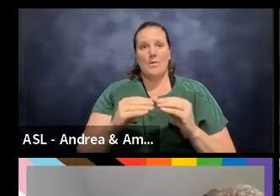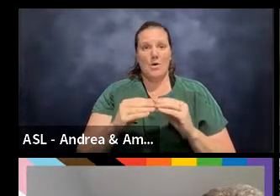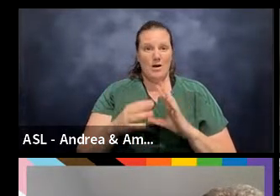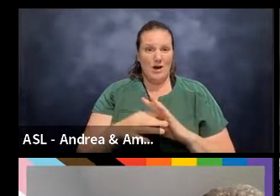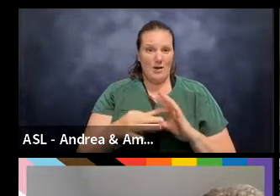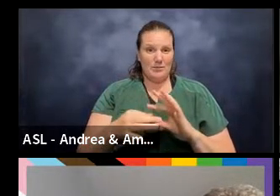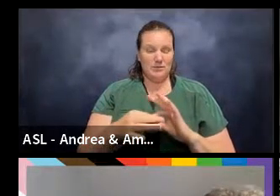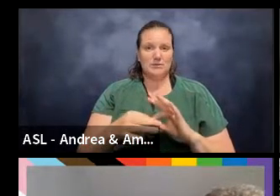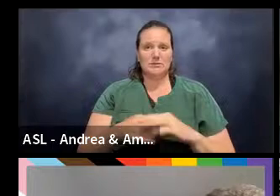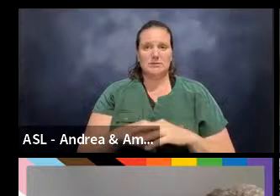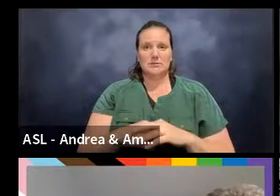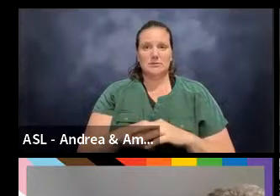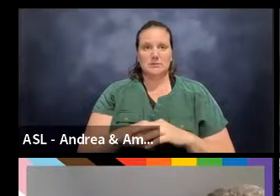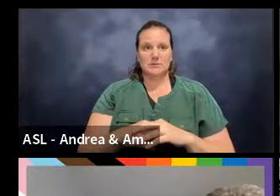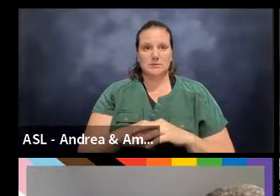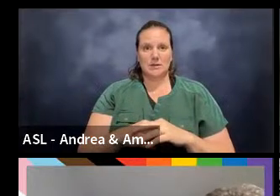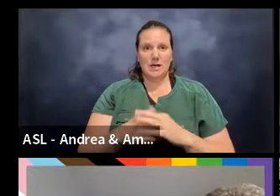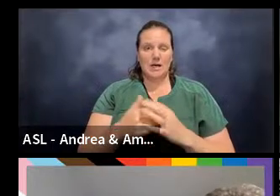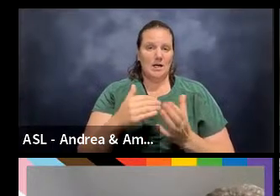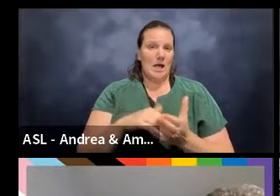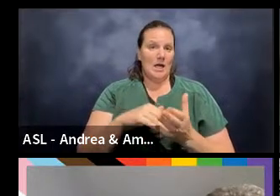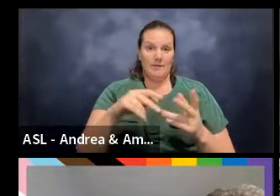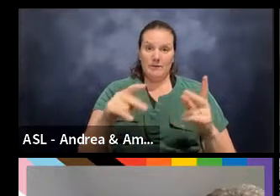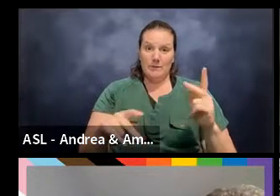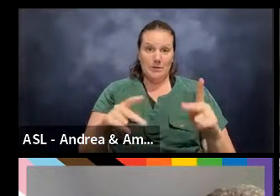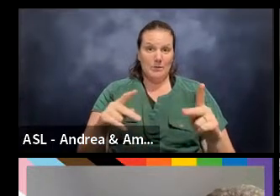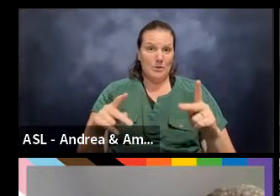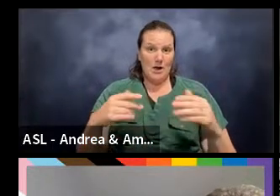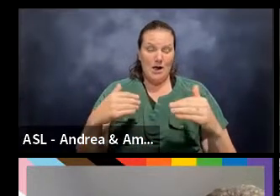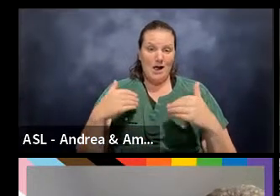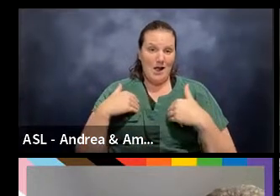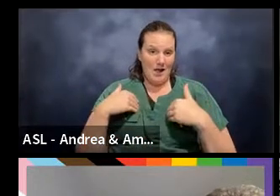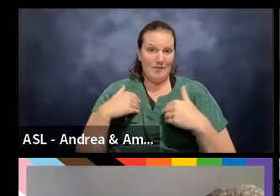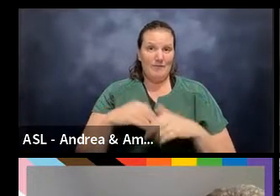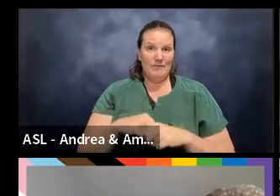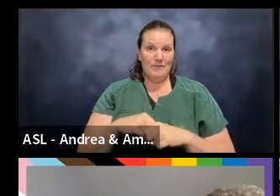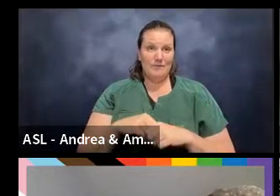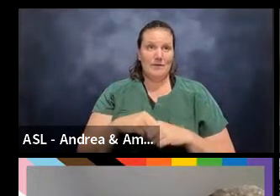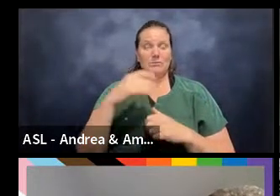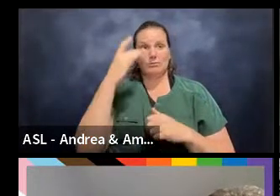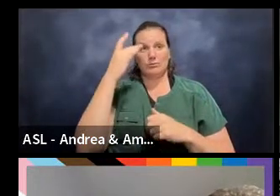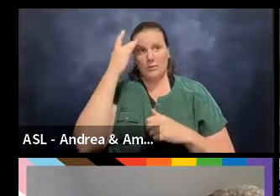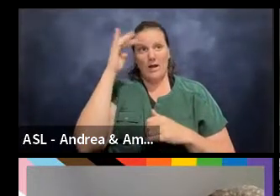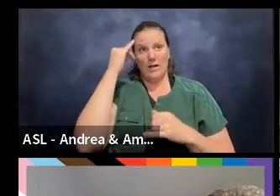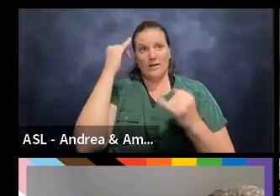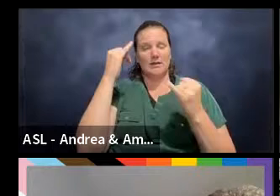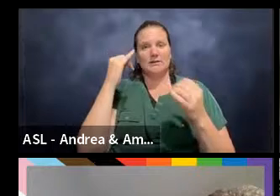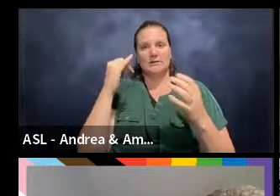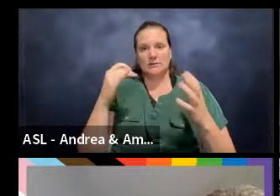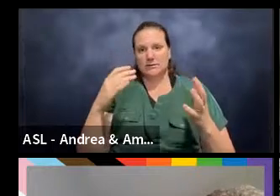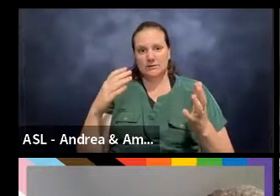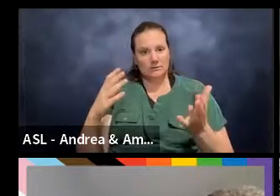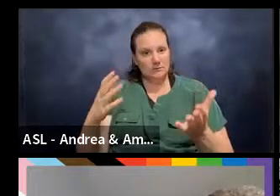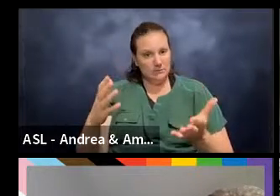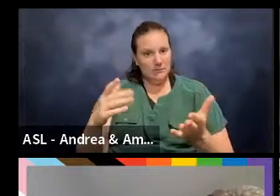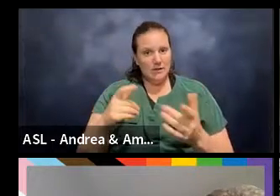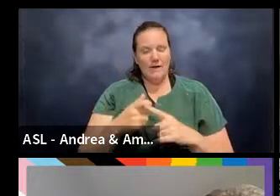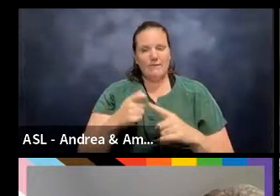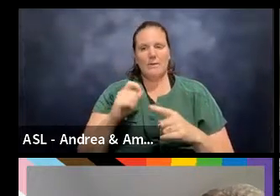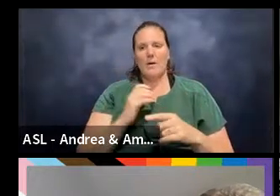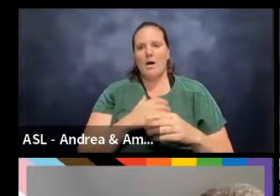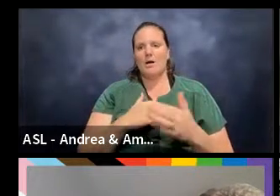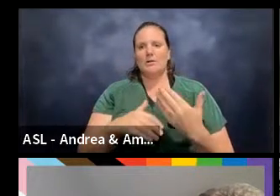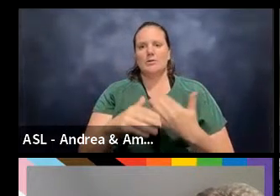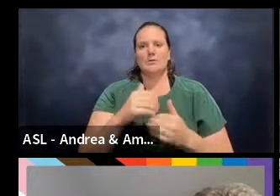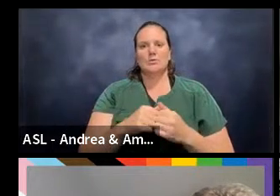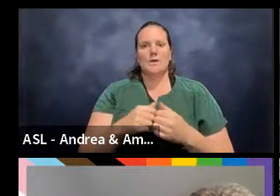And if folks have bright ideas that have not come out of any of our interactions with